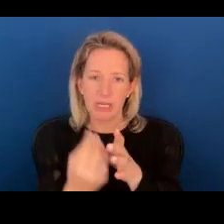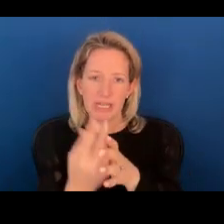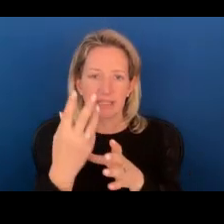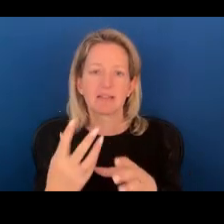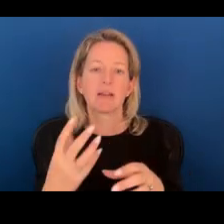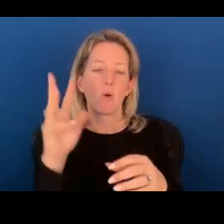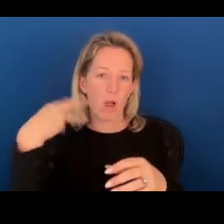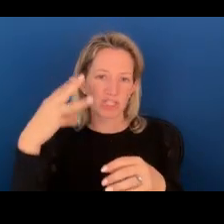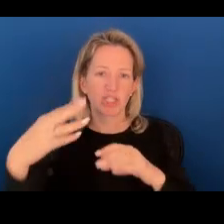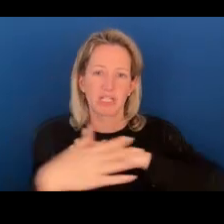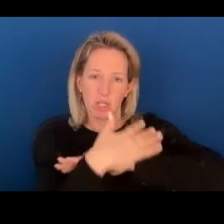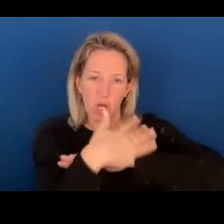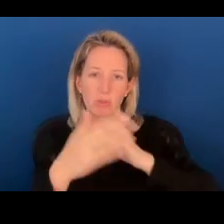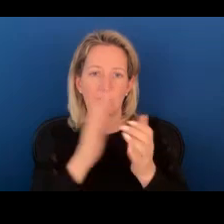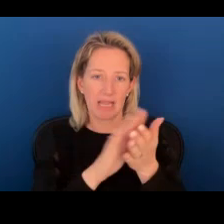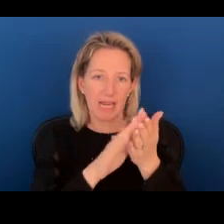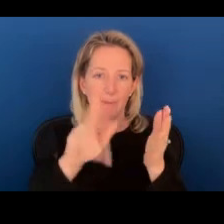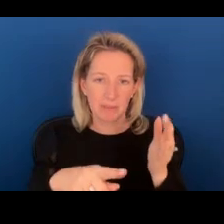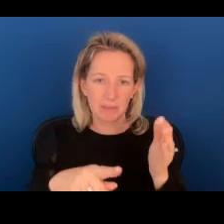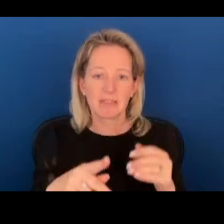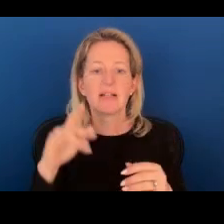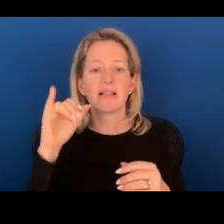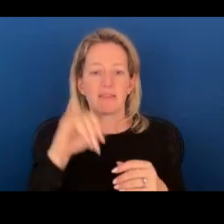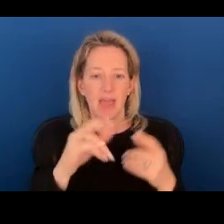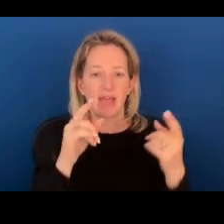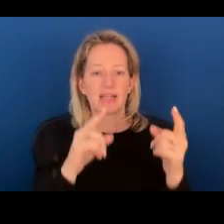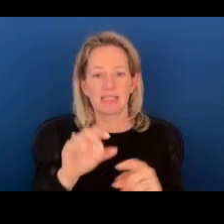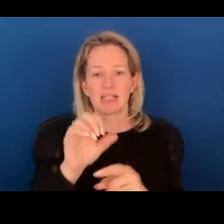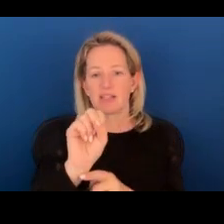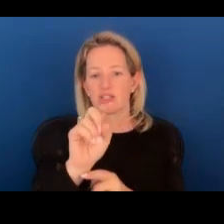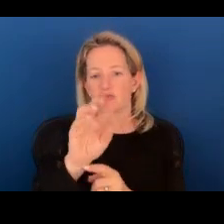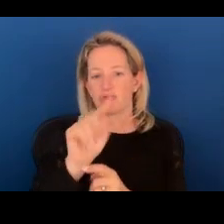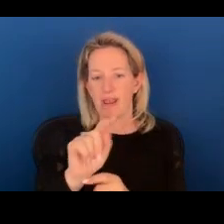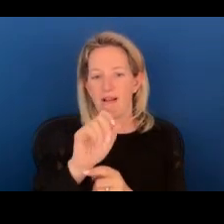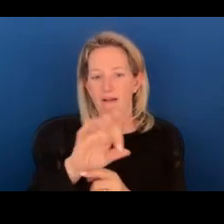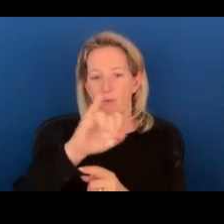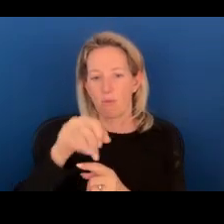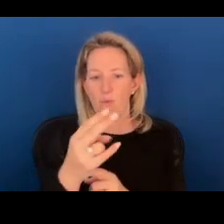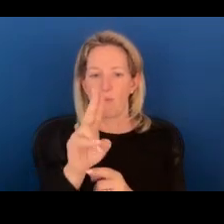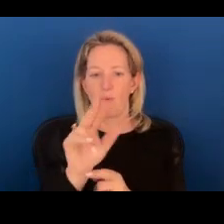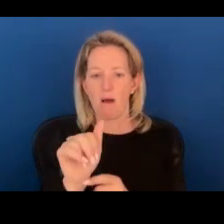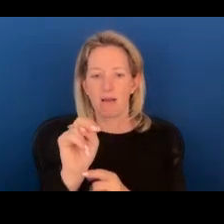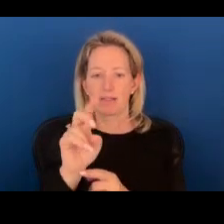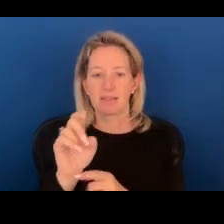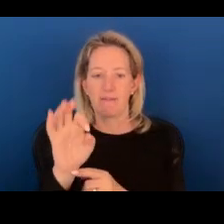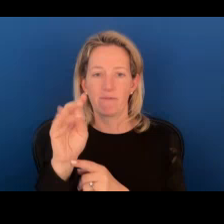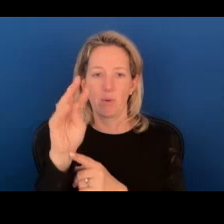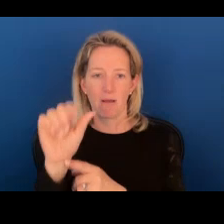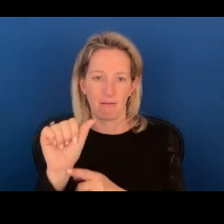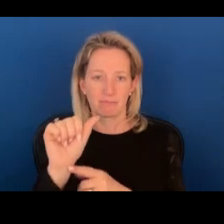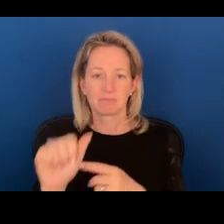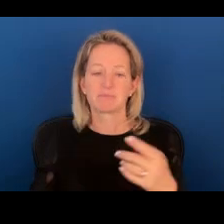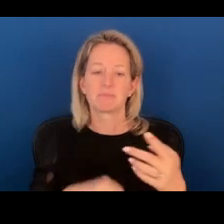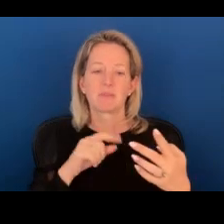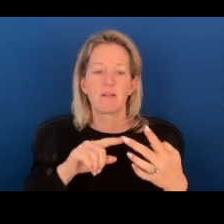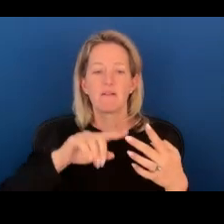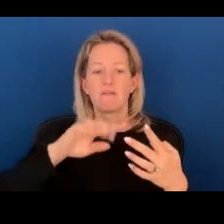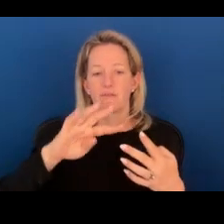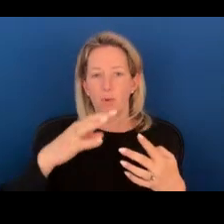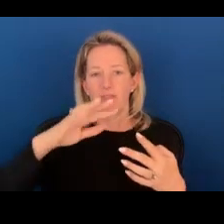Cleanup. So that's on the Pacific Coast and the Strait of Juan de Fuca. That's in April. We do a 4th, 5th of July cleanup on the Central and South